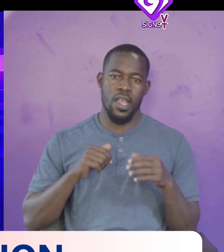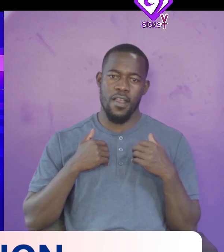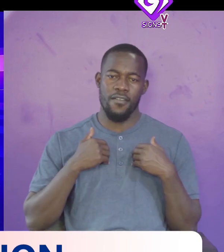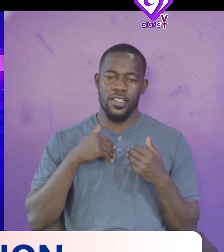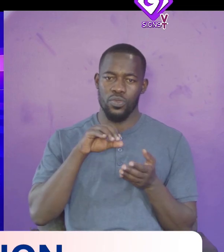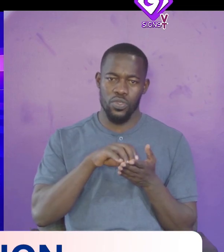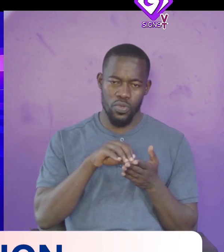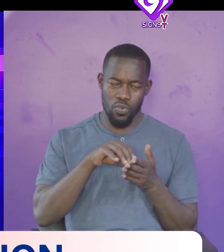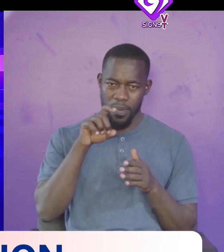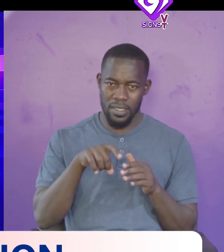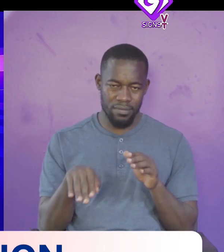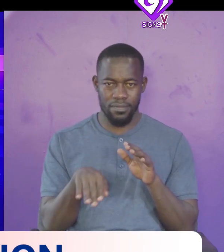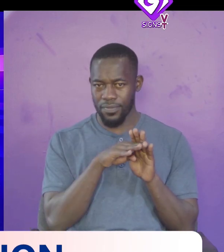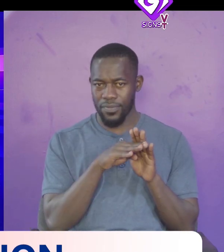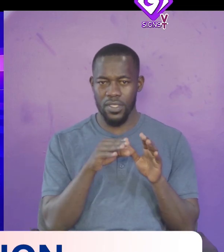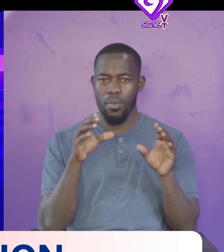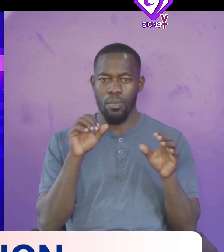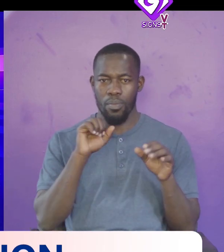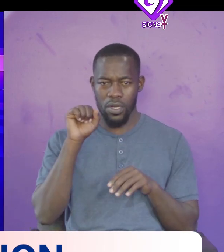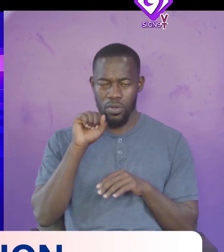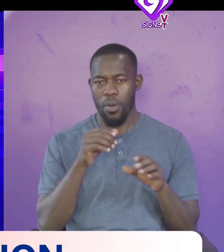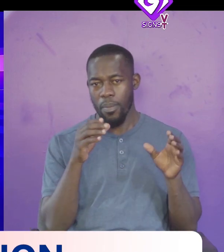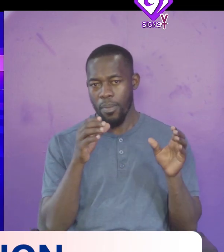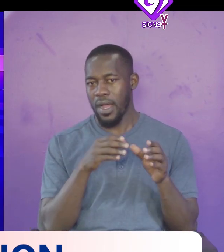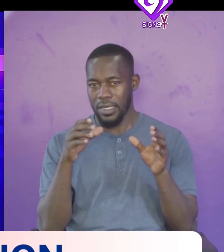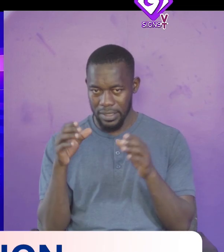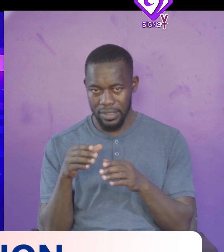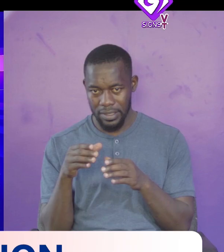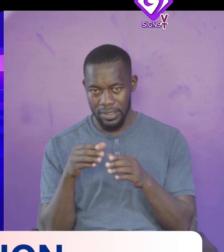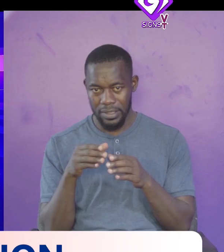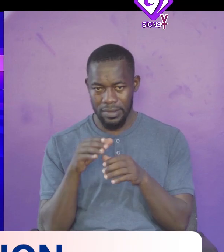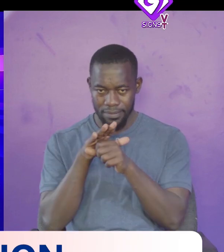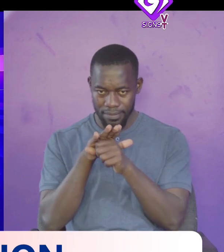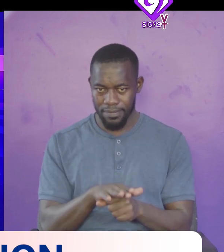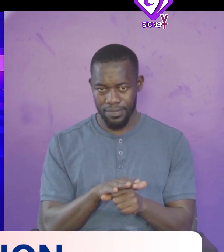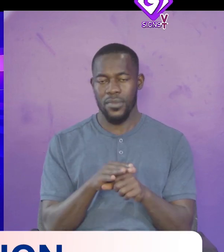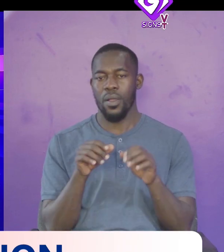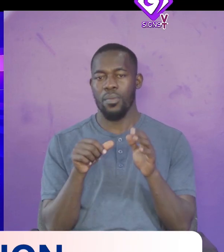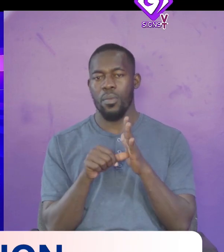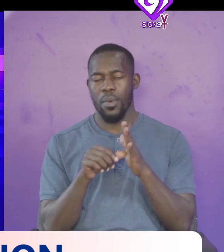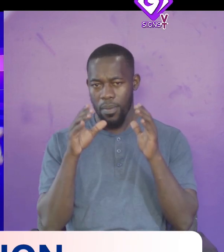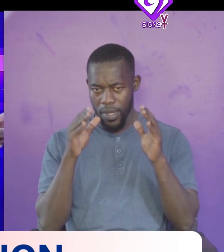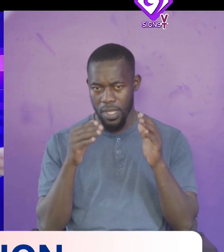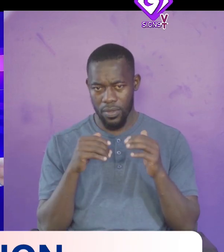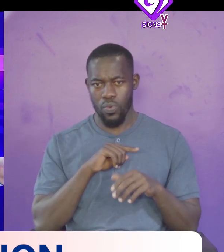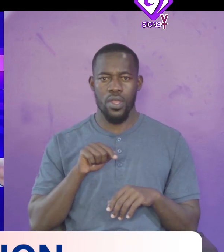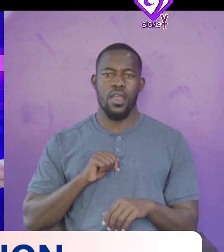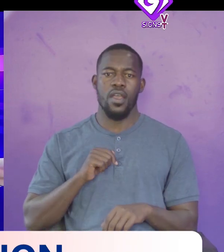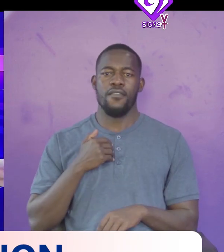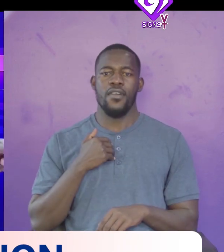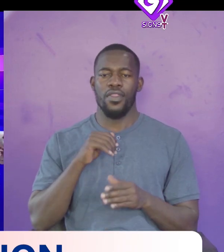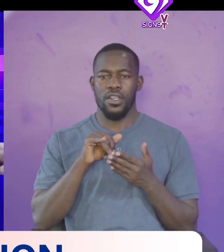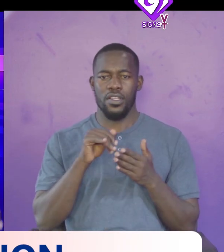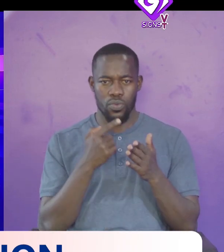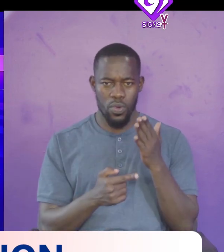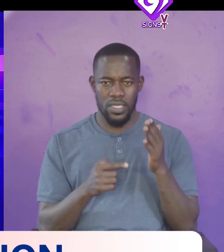get rid of. Political party dictatorship. That is a problem we have in this country. That is what killed the young people